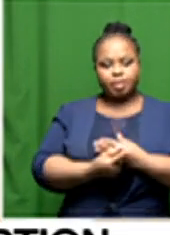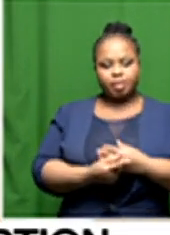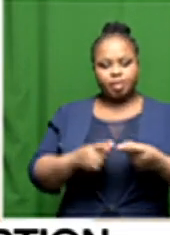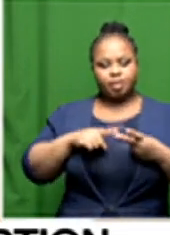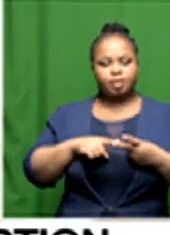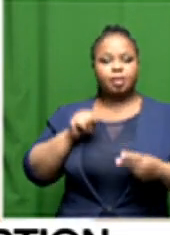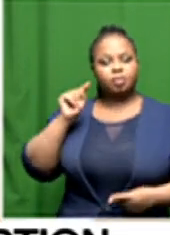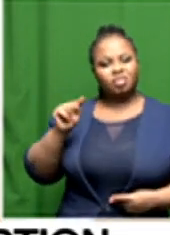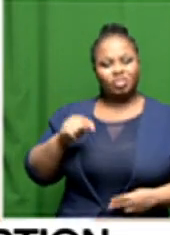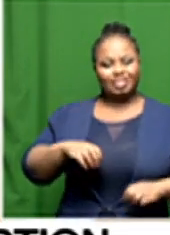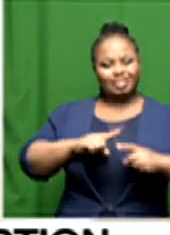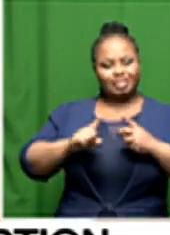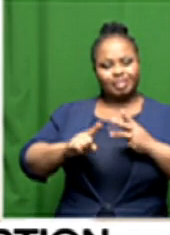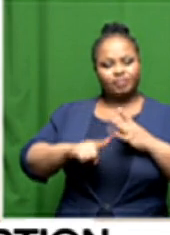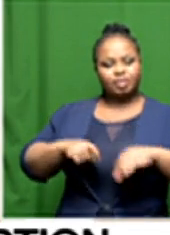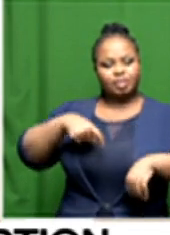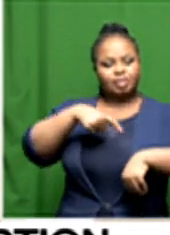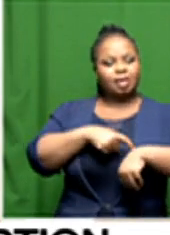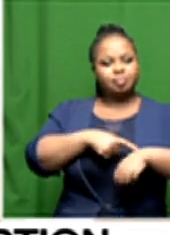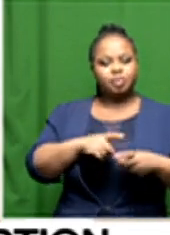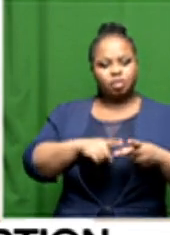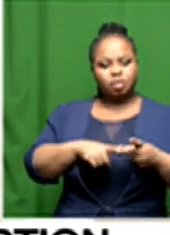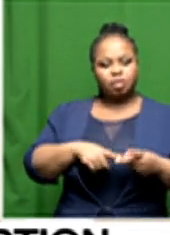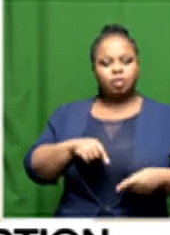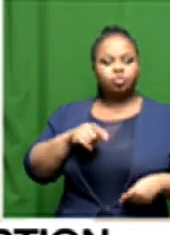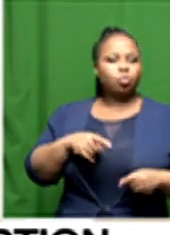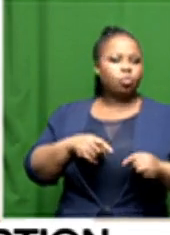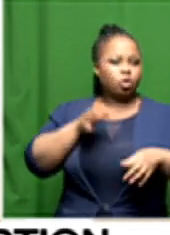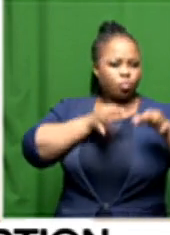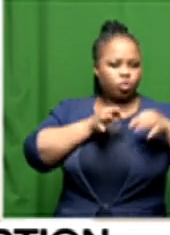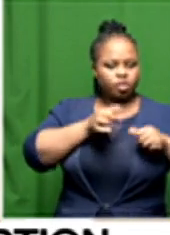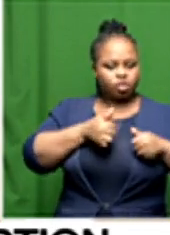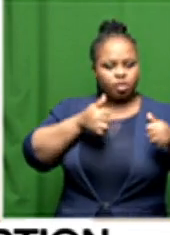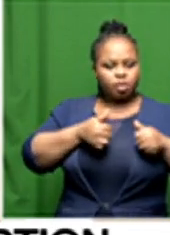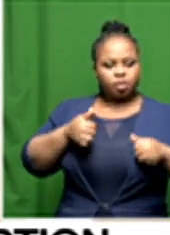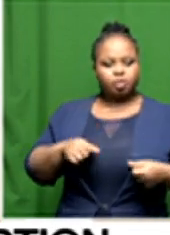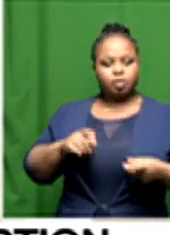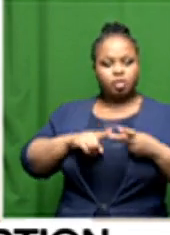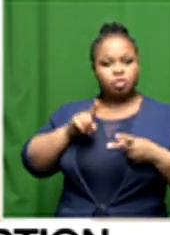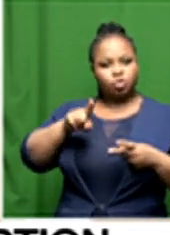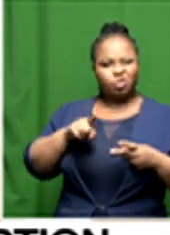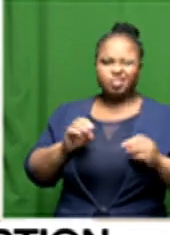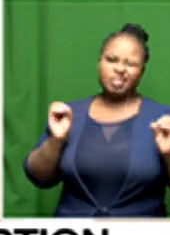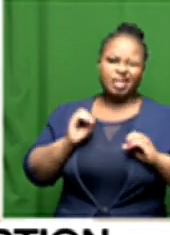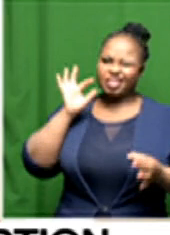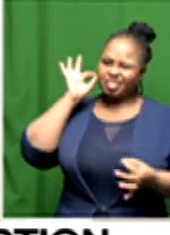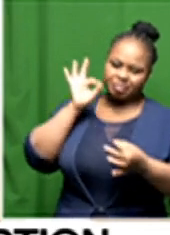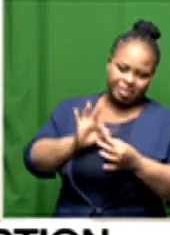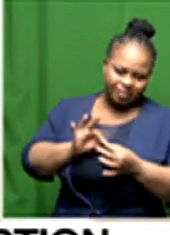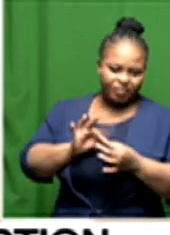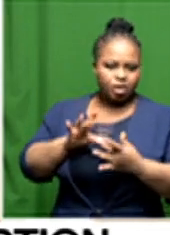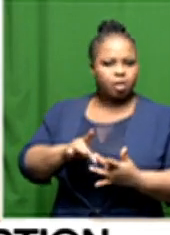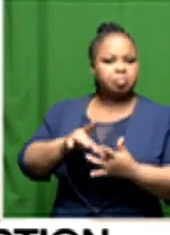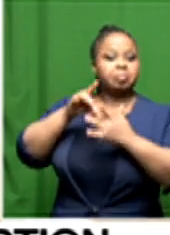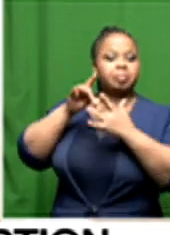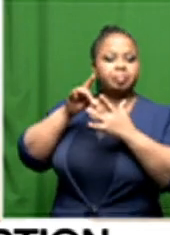ages and at different times and through different politicians. So, we really are dealing with nothing particularly